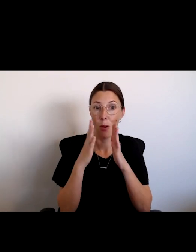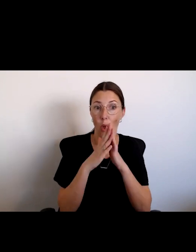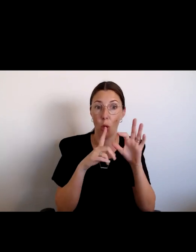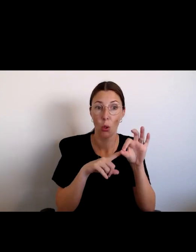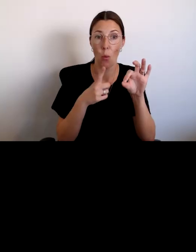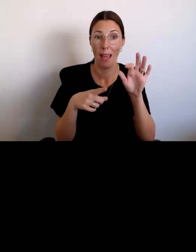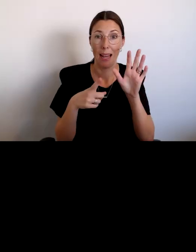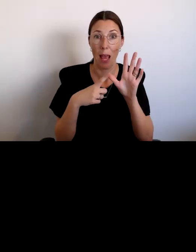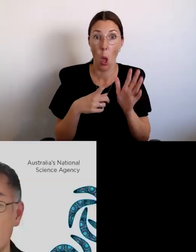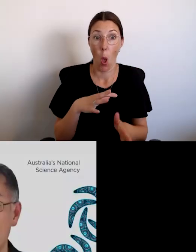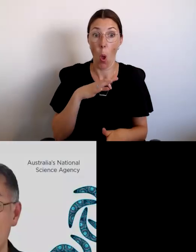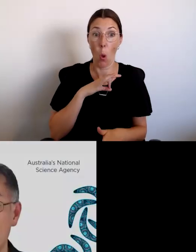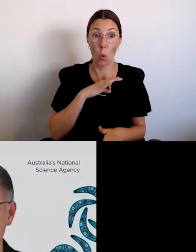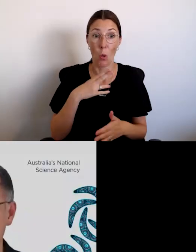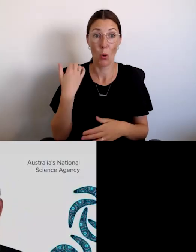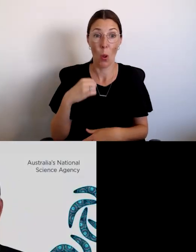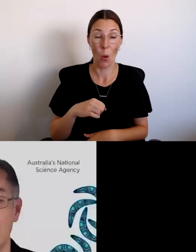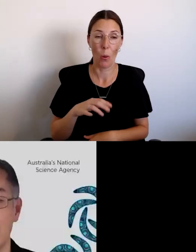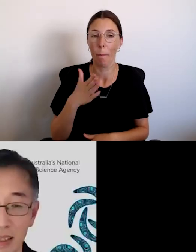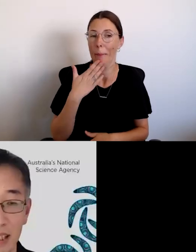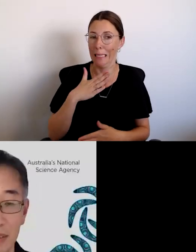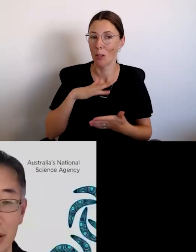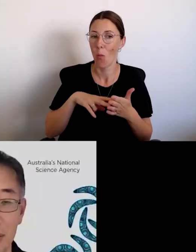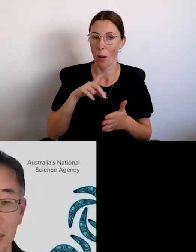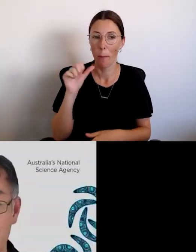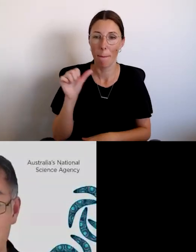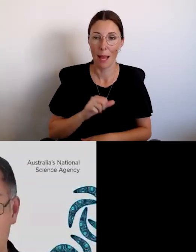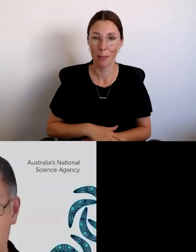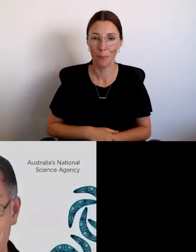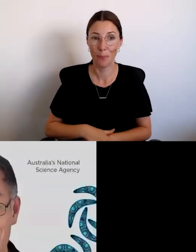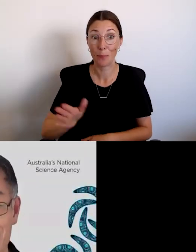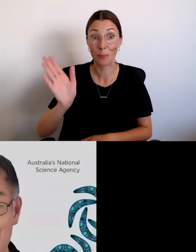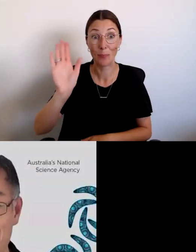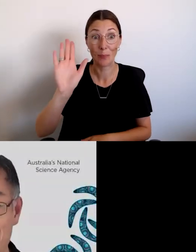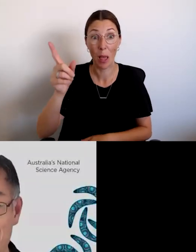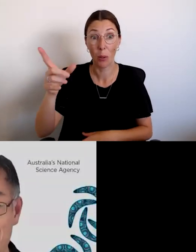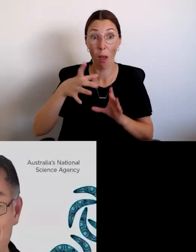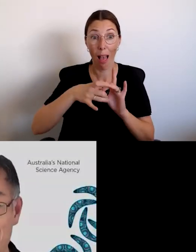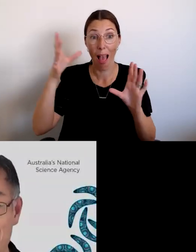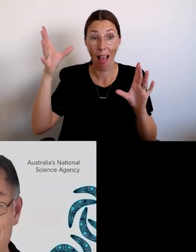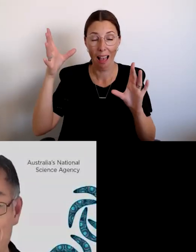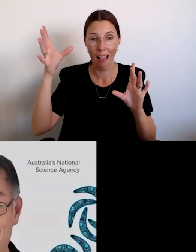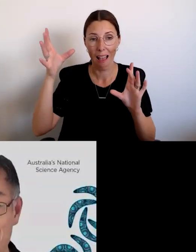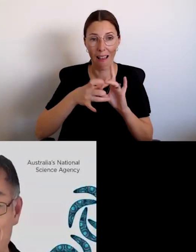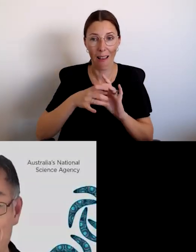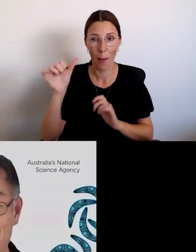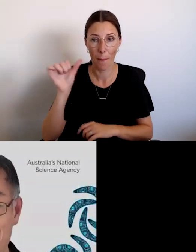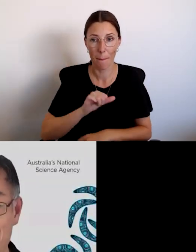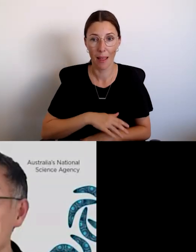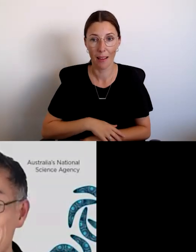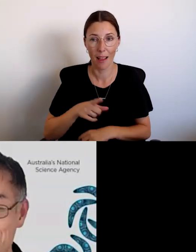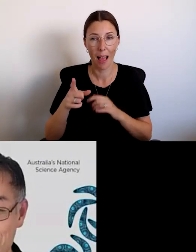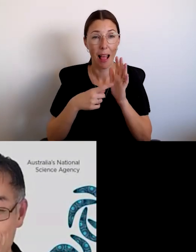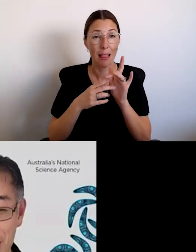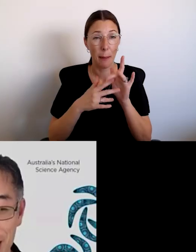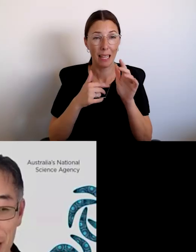I'm hanging. I'm sure he will be back. Here we are. Hi, we lost you for a Congratulations. sec there. Welcome back. I lost the power somehow,